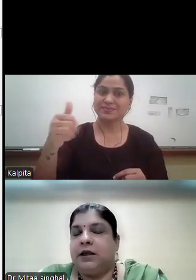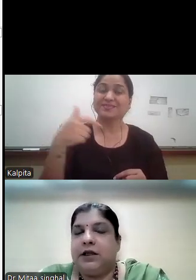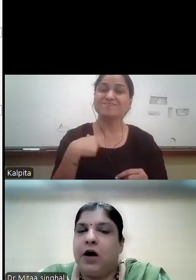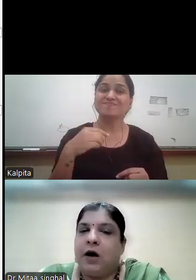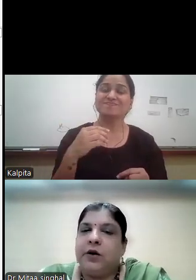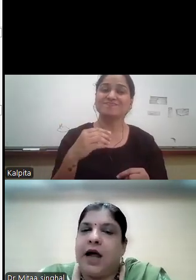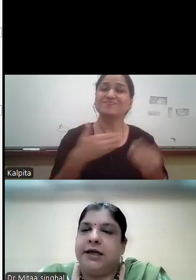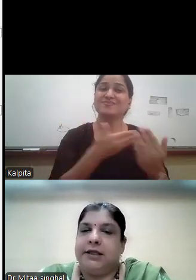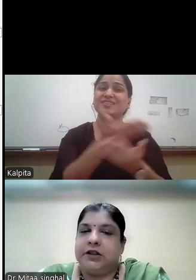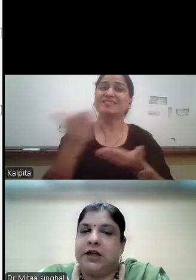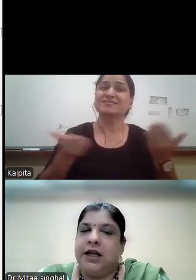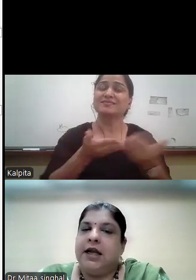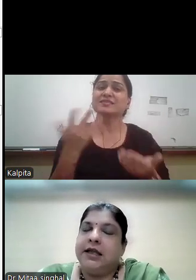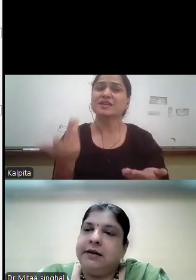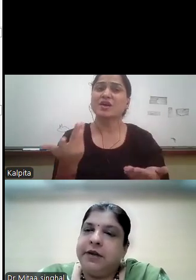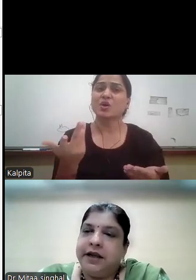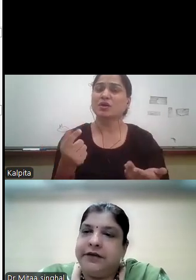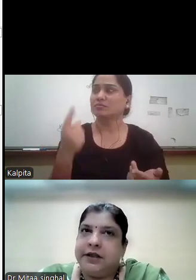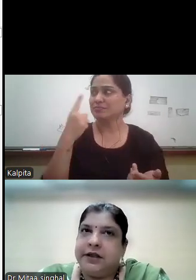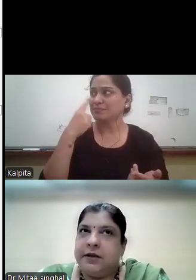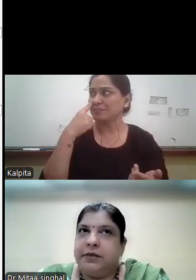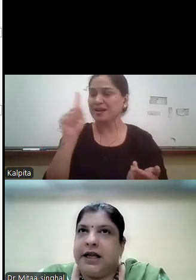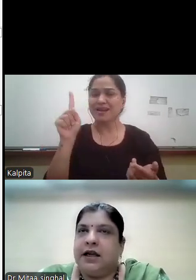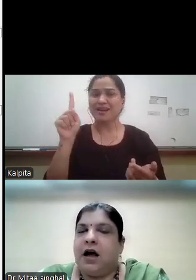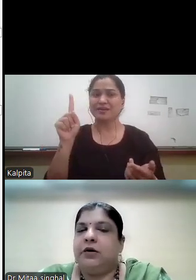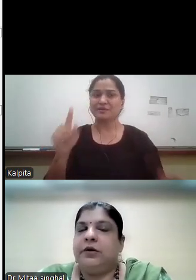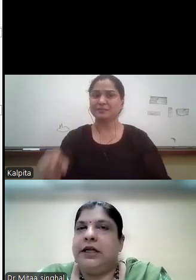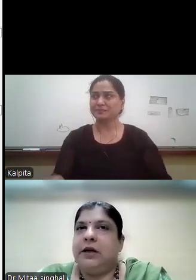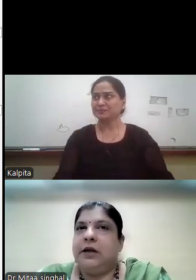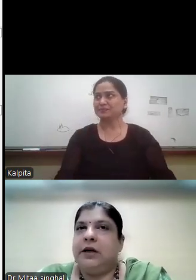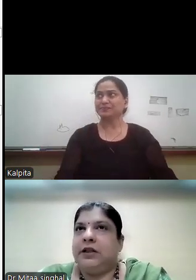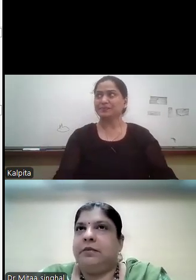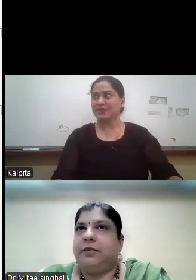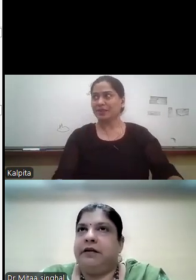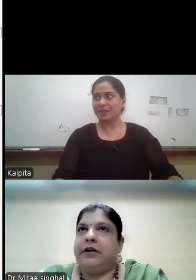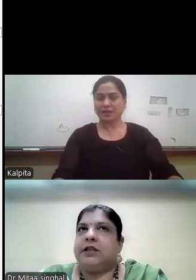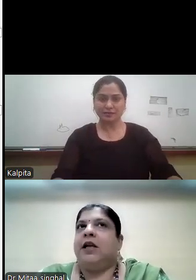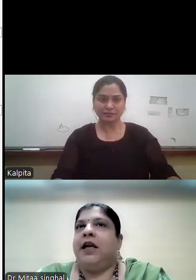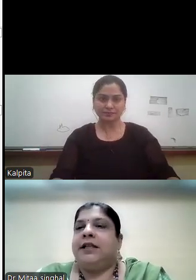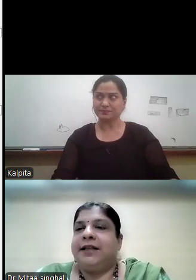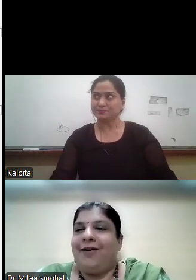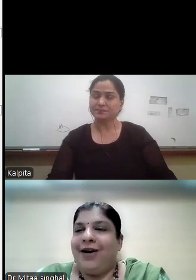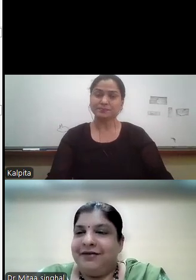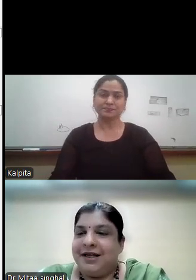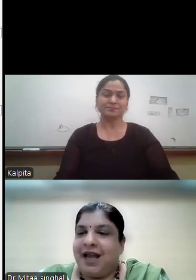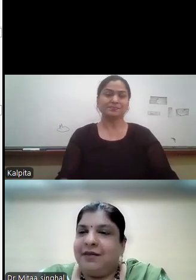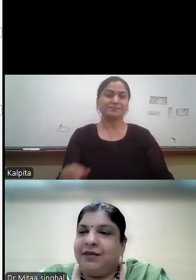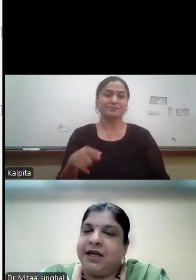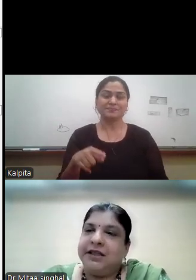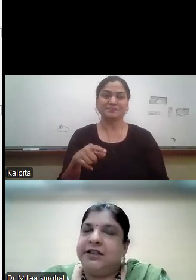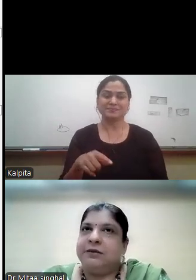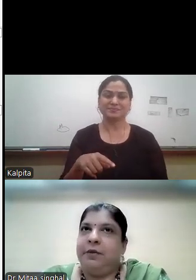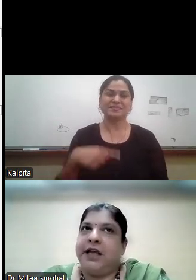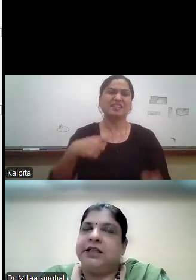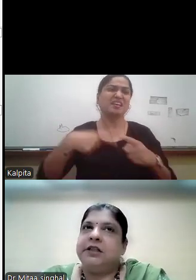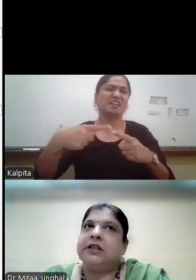the mother to how to handle the child. Then behavior therapy, like how to deal with the behaviors. It's not every time the